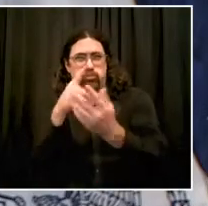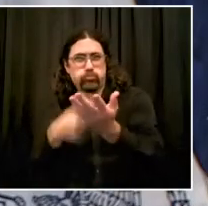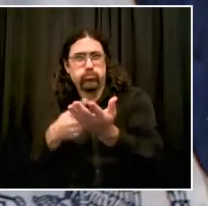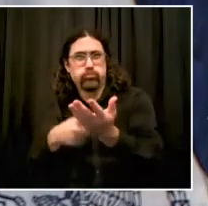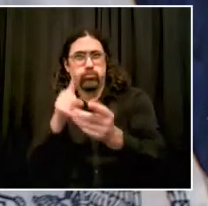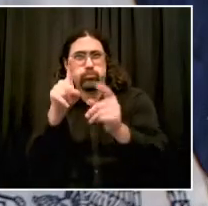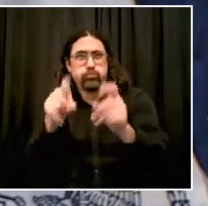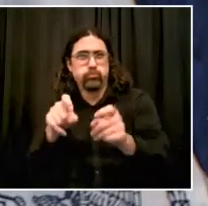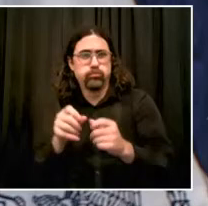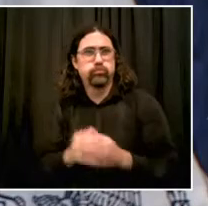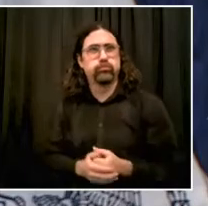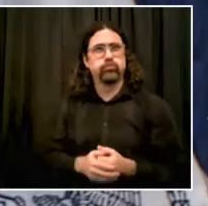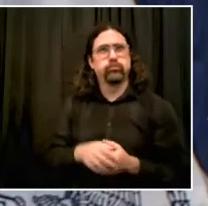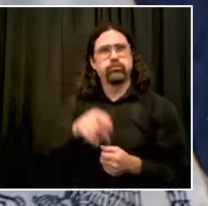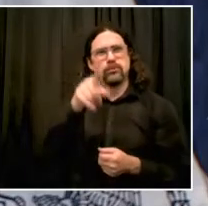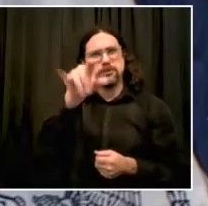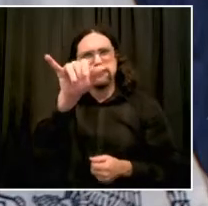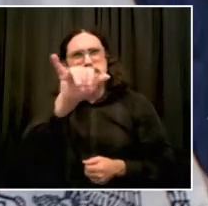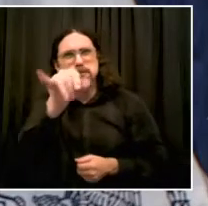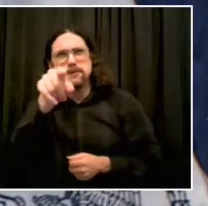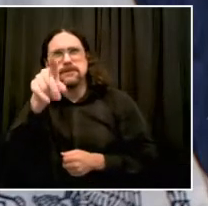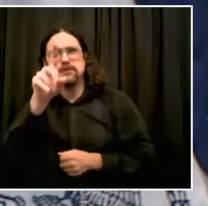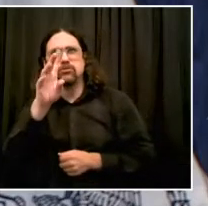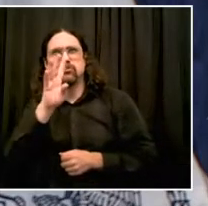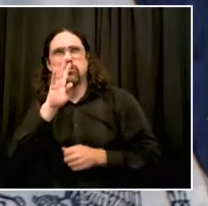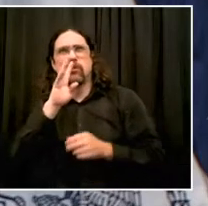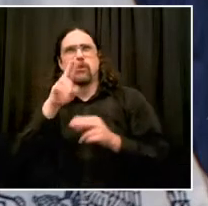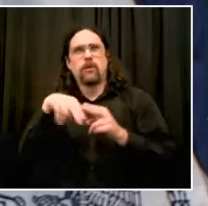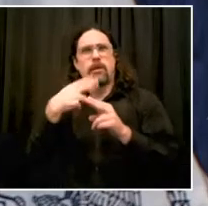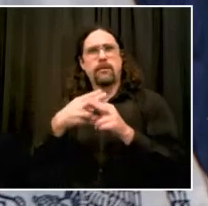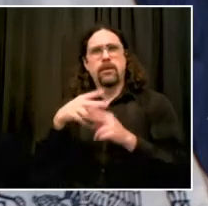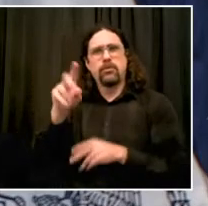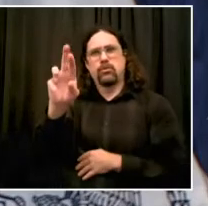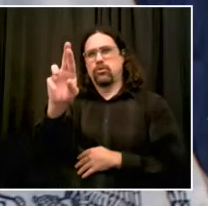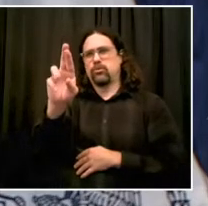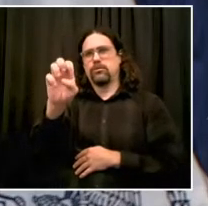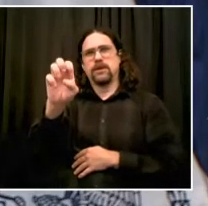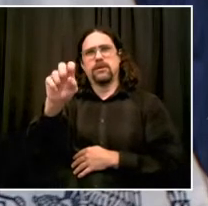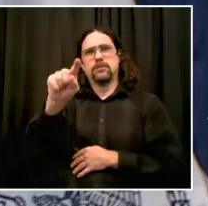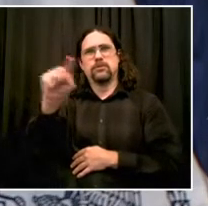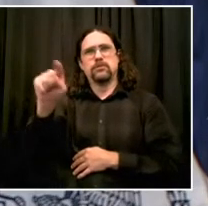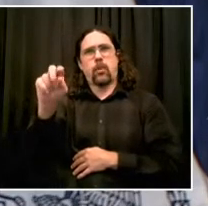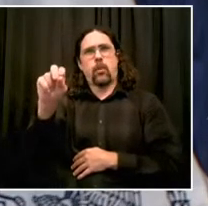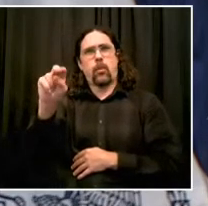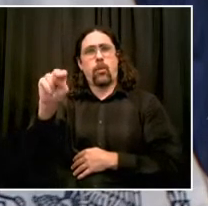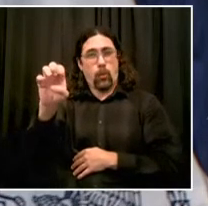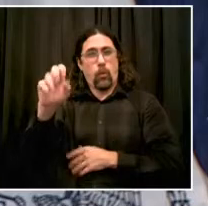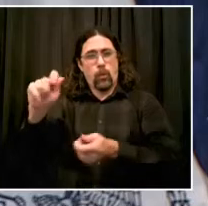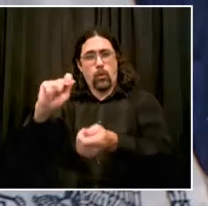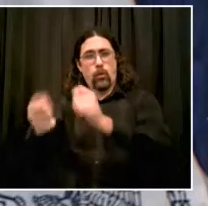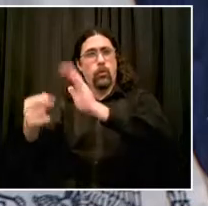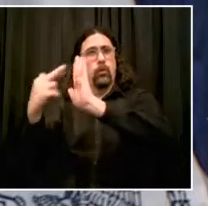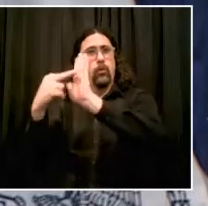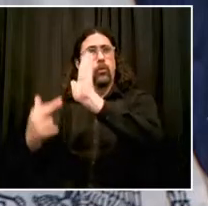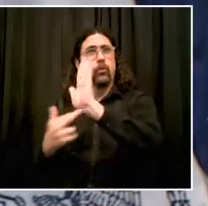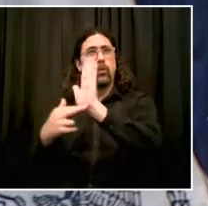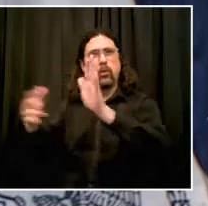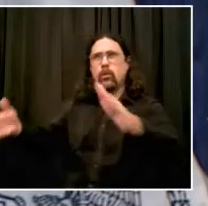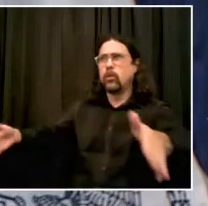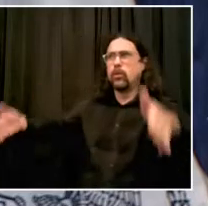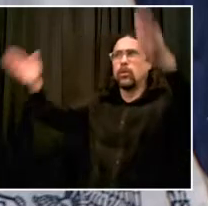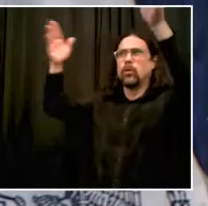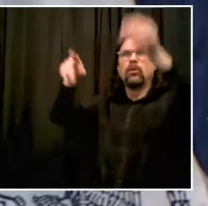Facebook deal into the city? And in regards to the comments you made yesterday, it just seemed like you were taking a somewhat passive approach to